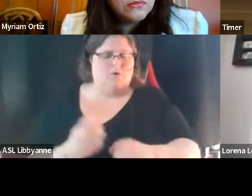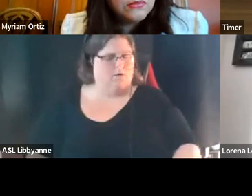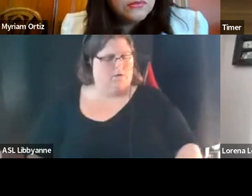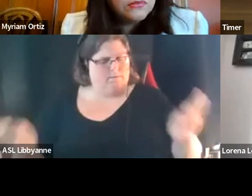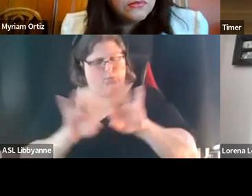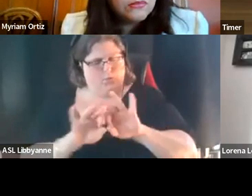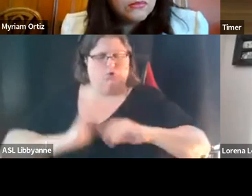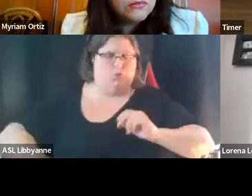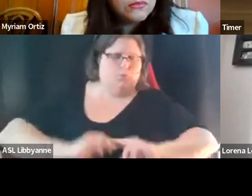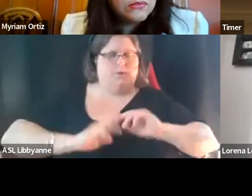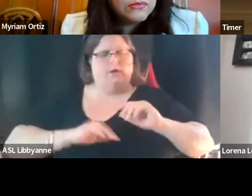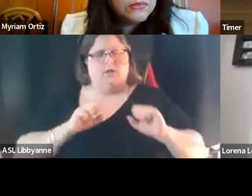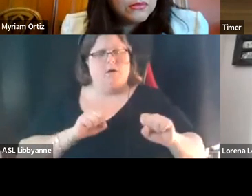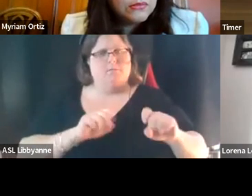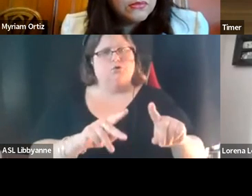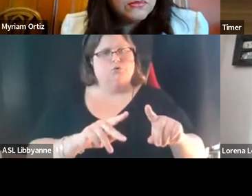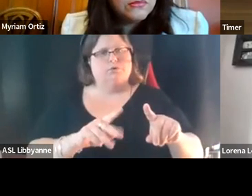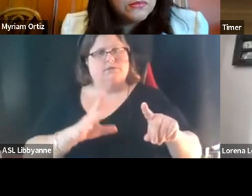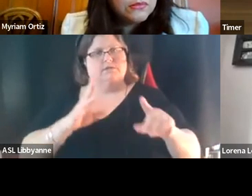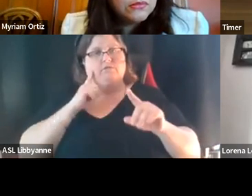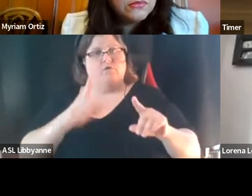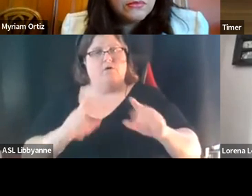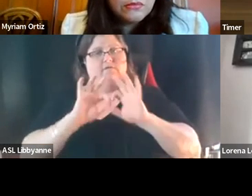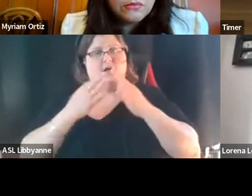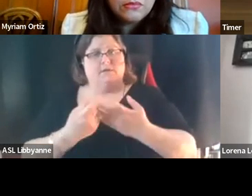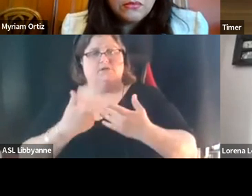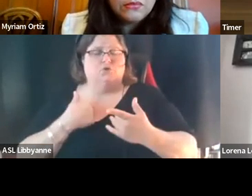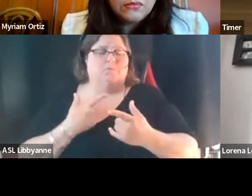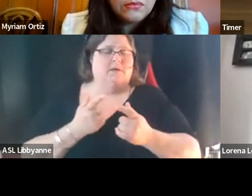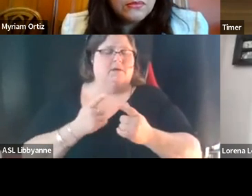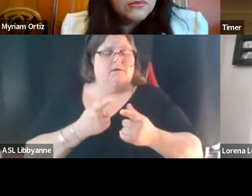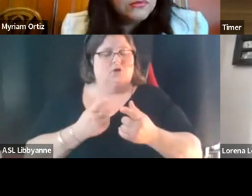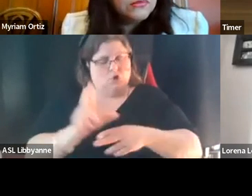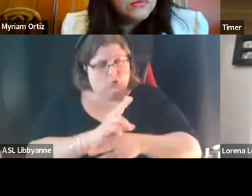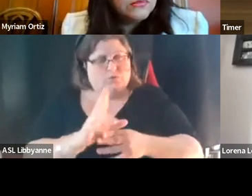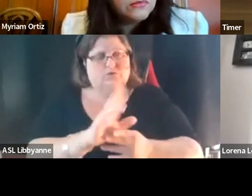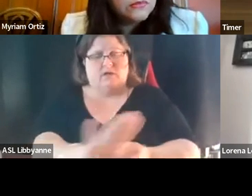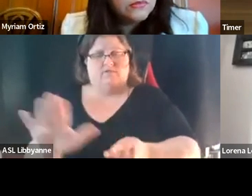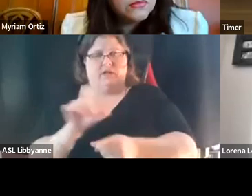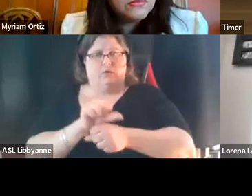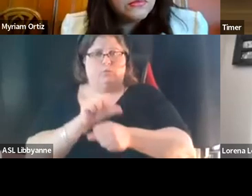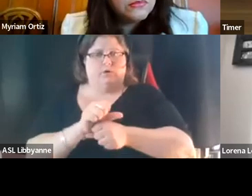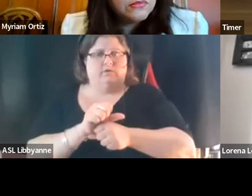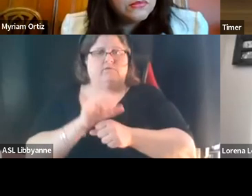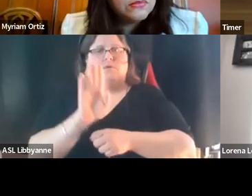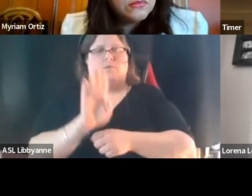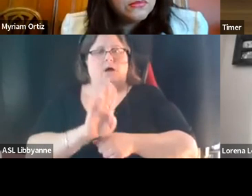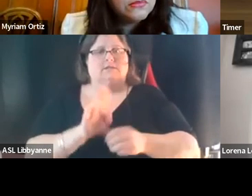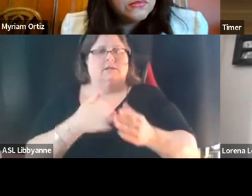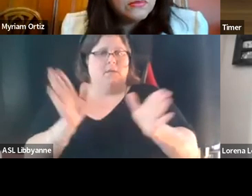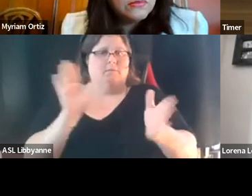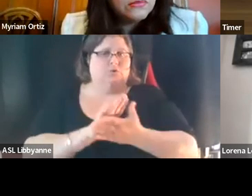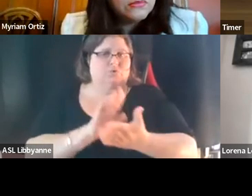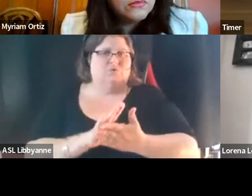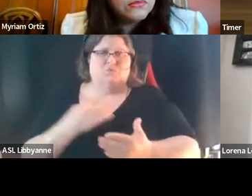opportunities and the access for families to be critical consumers of the work and the transformation of the Boston Public Schools. And we need to do that